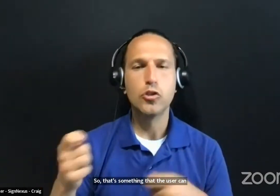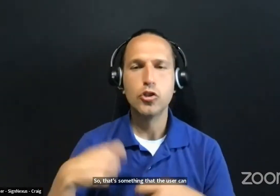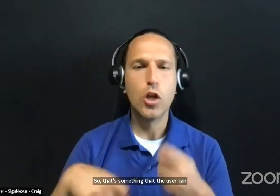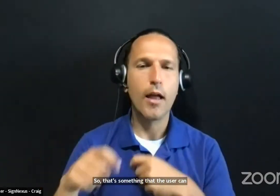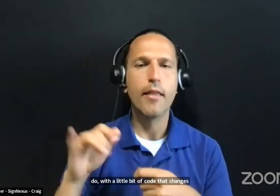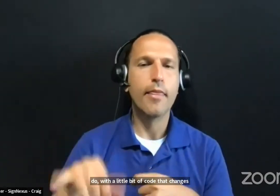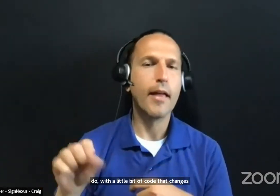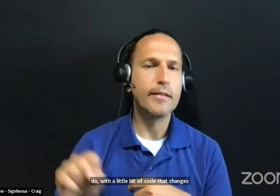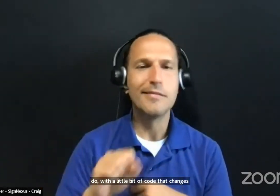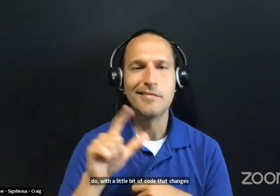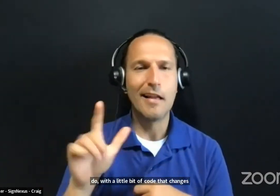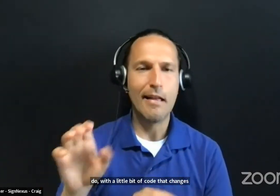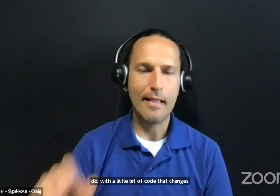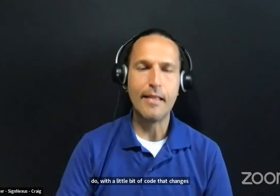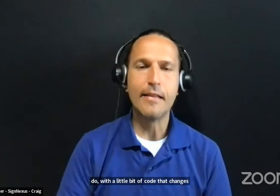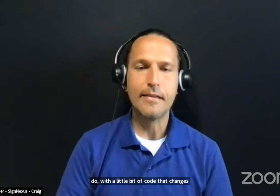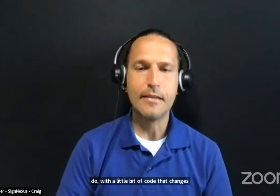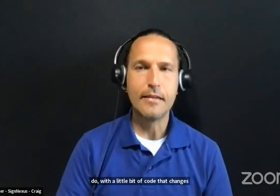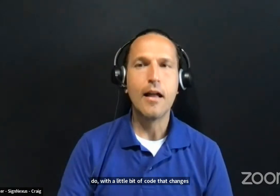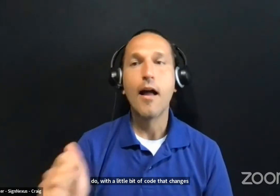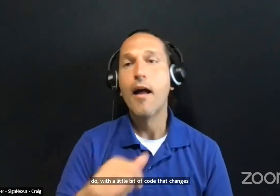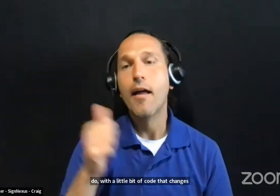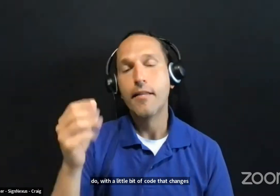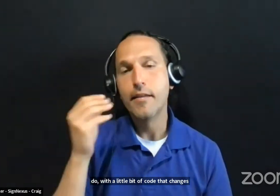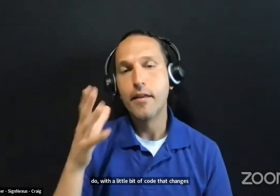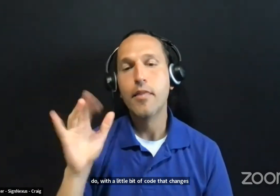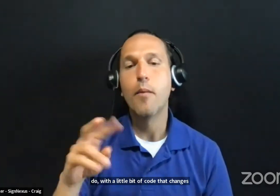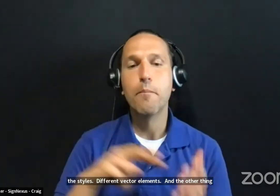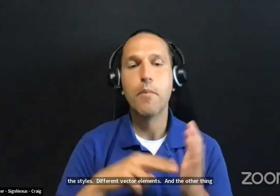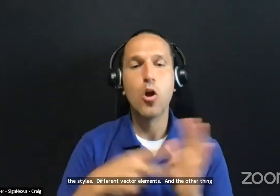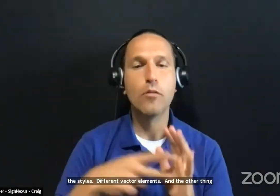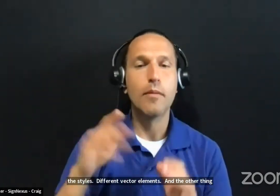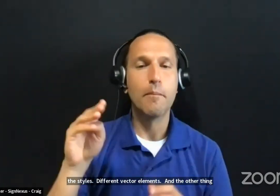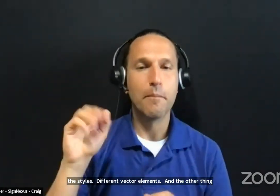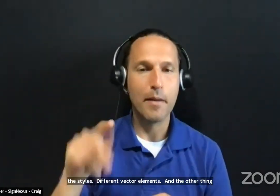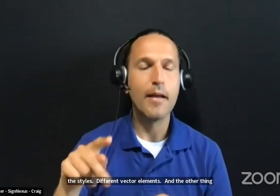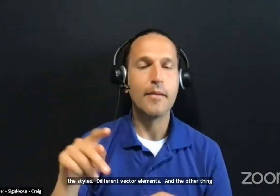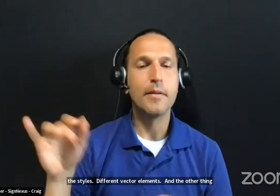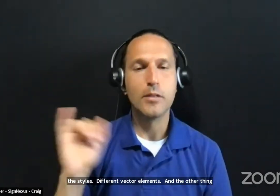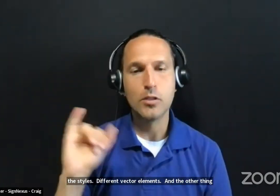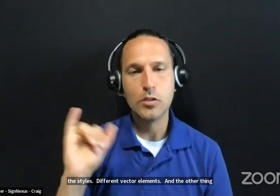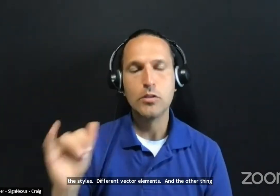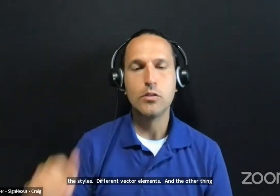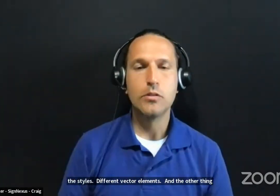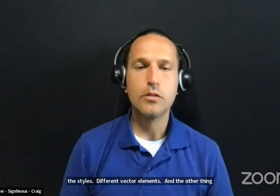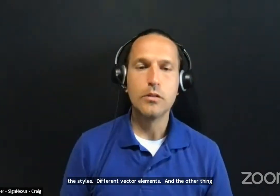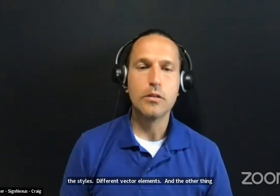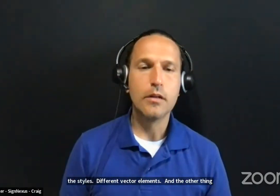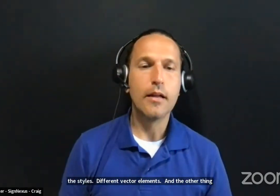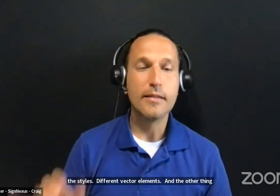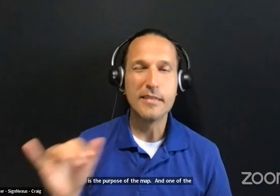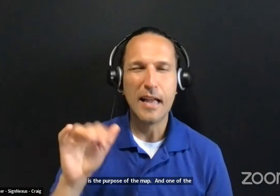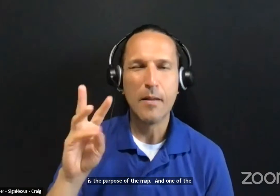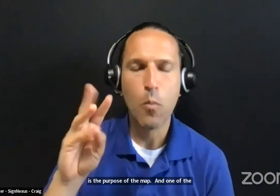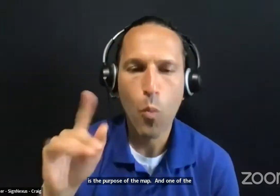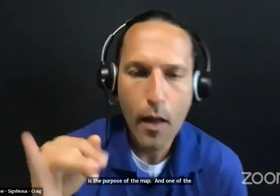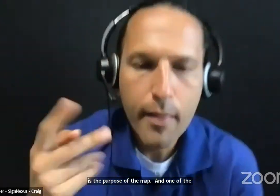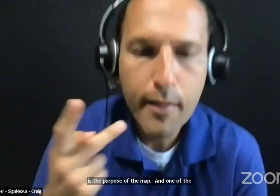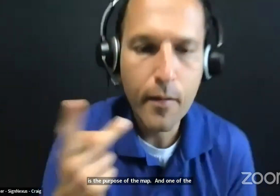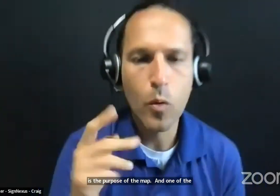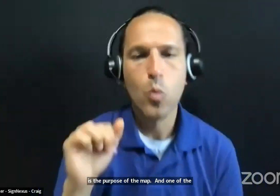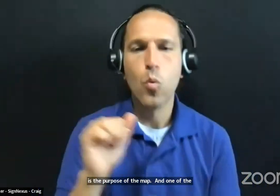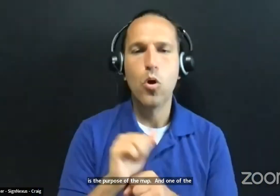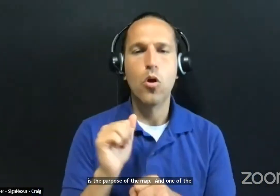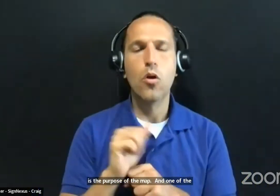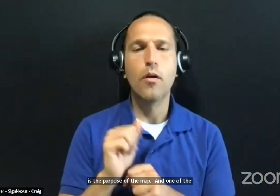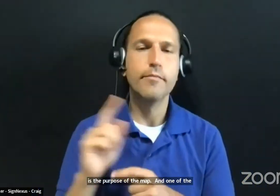different vector elements. And then the other thing is the purpose of the map. And one of the things that Wale and I worked pretty closely